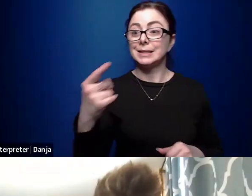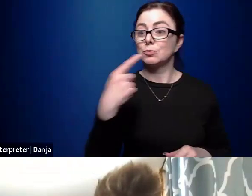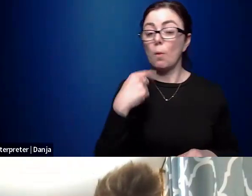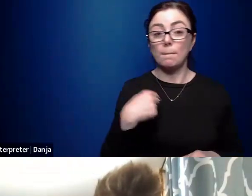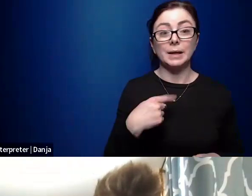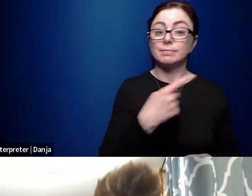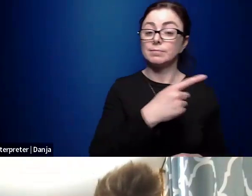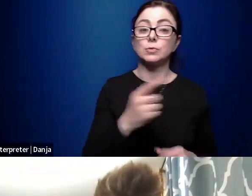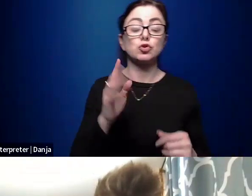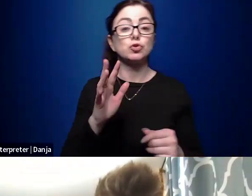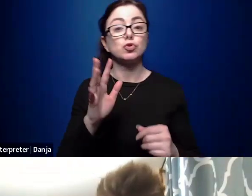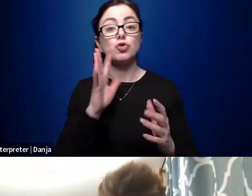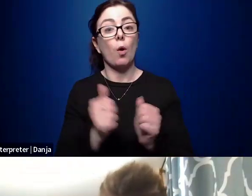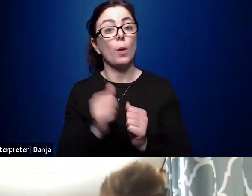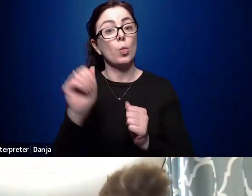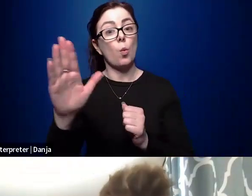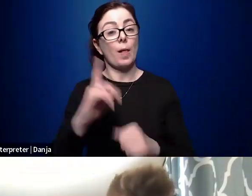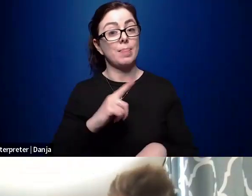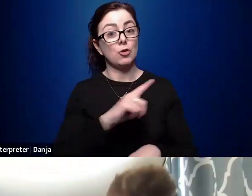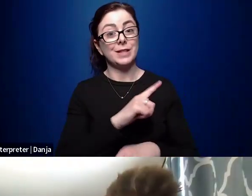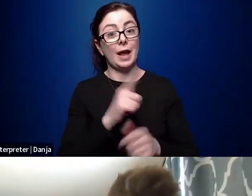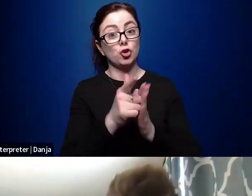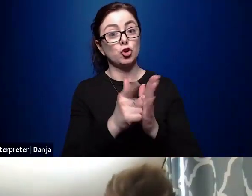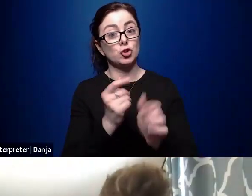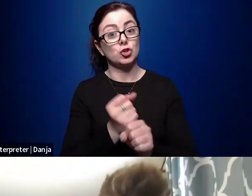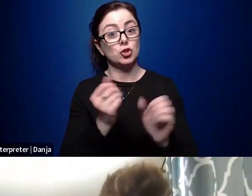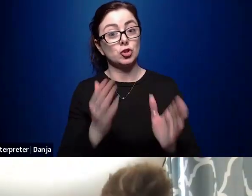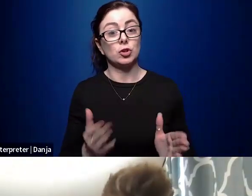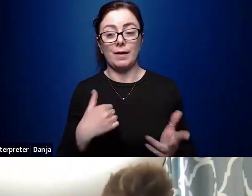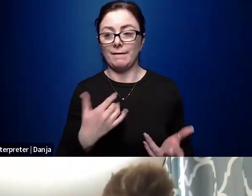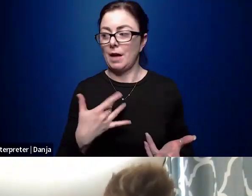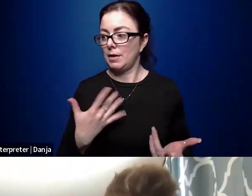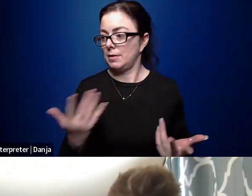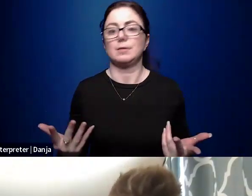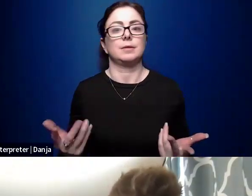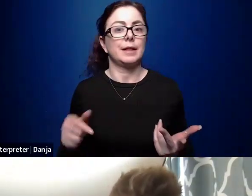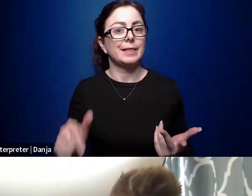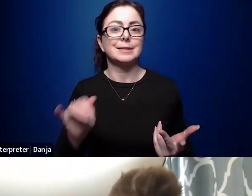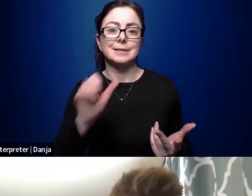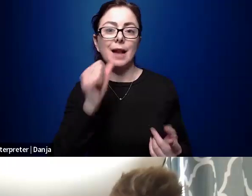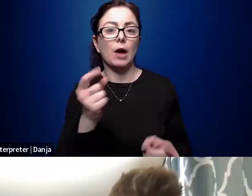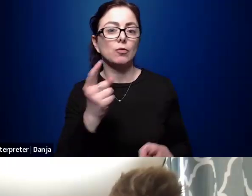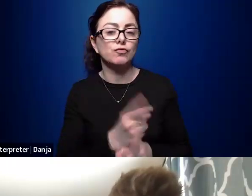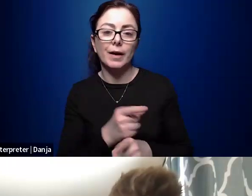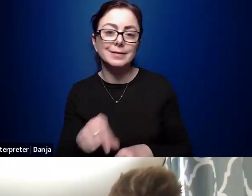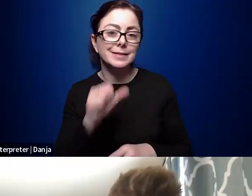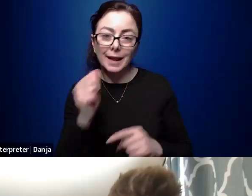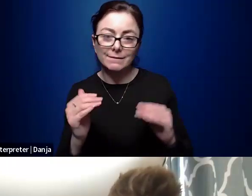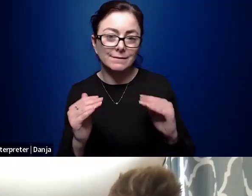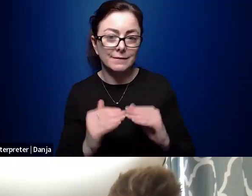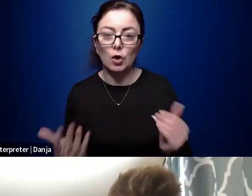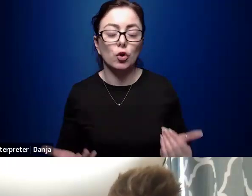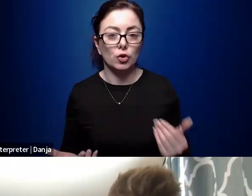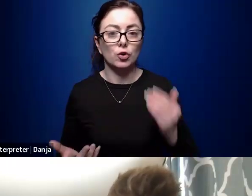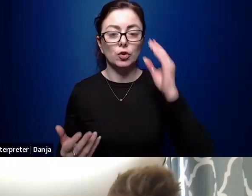we're not going to help you, I was like, this is not right. This is not fair. And then I imagined other things, like